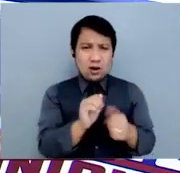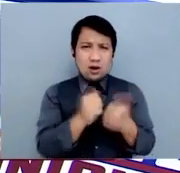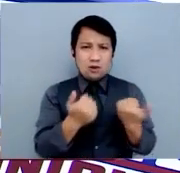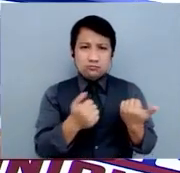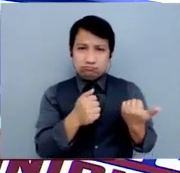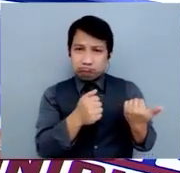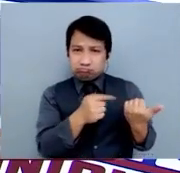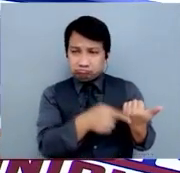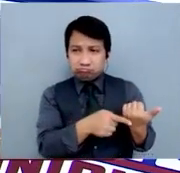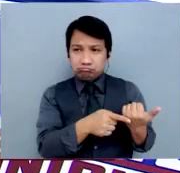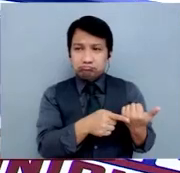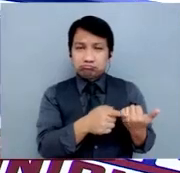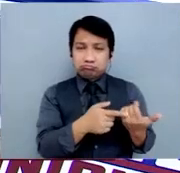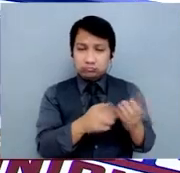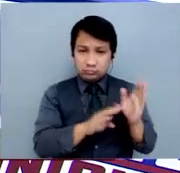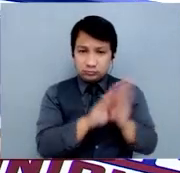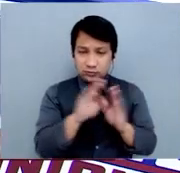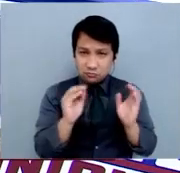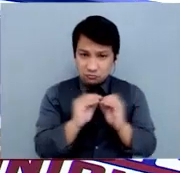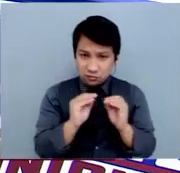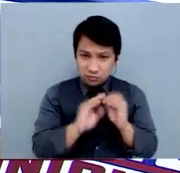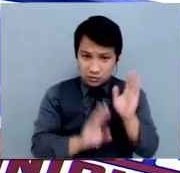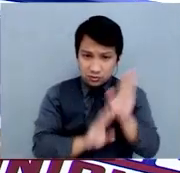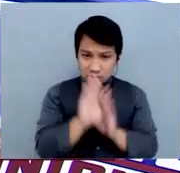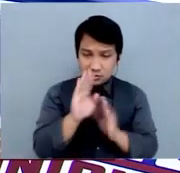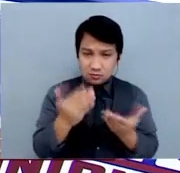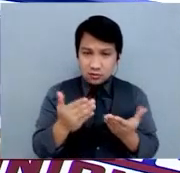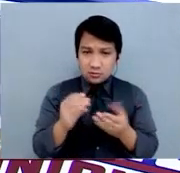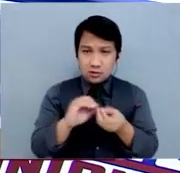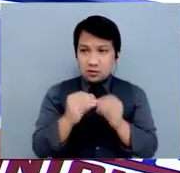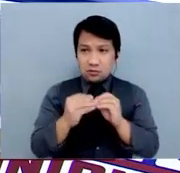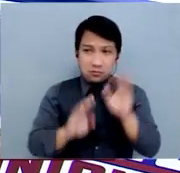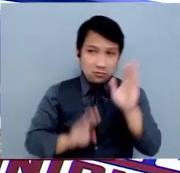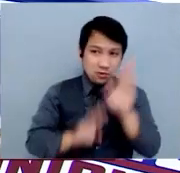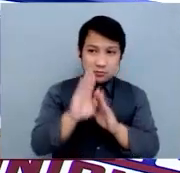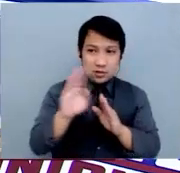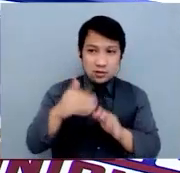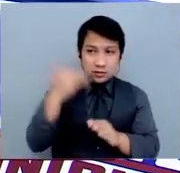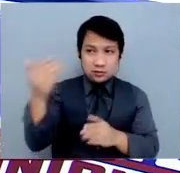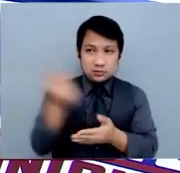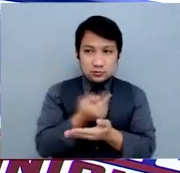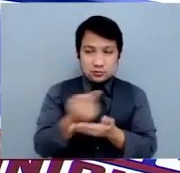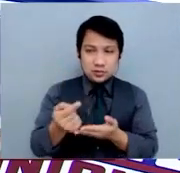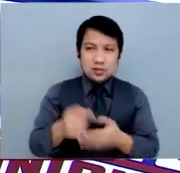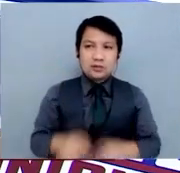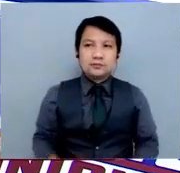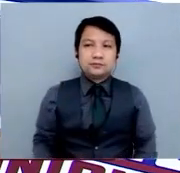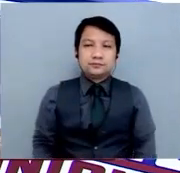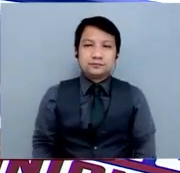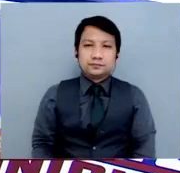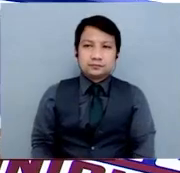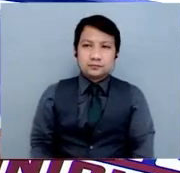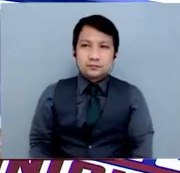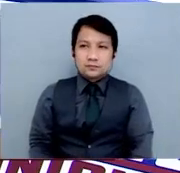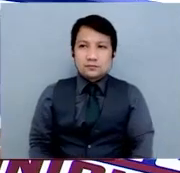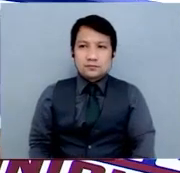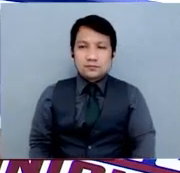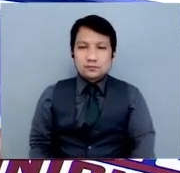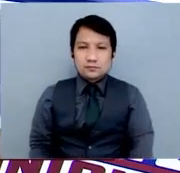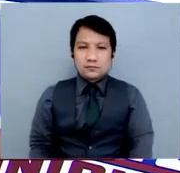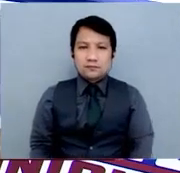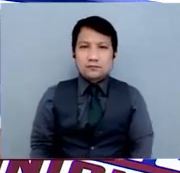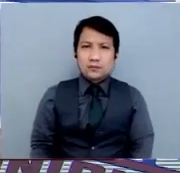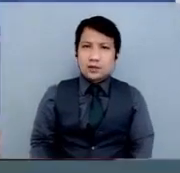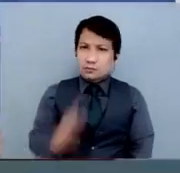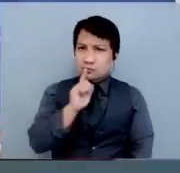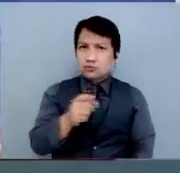and are you expecting the numbers to go up even higher next week? Okay, the numbers are going up,